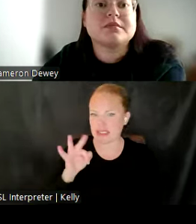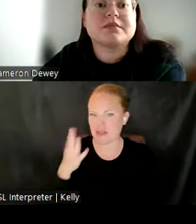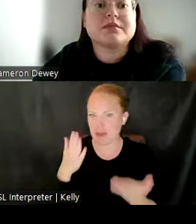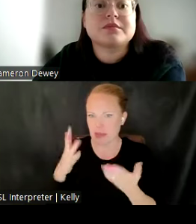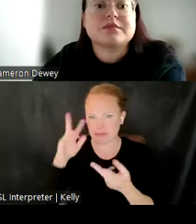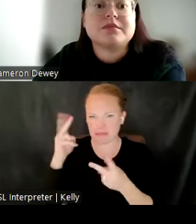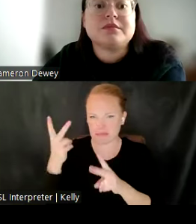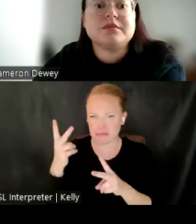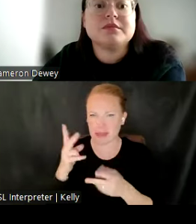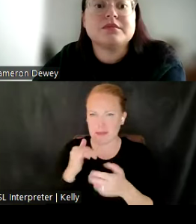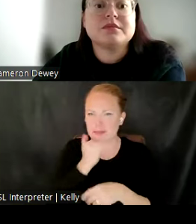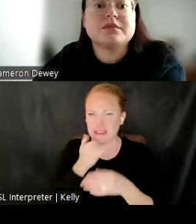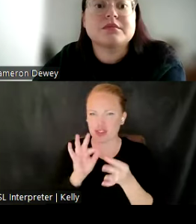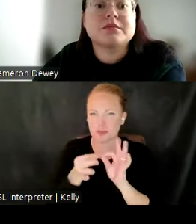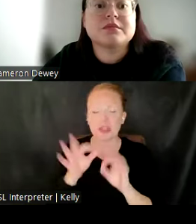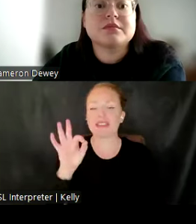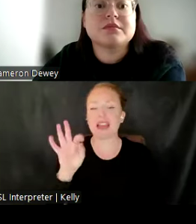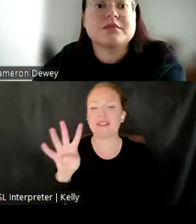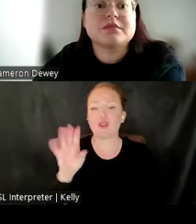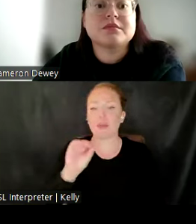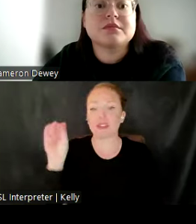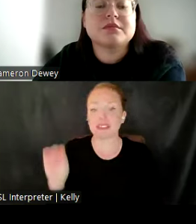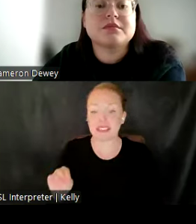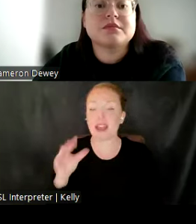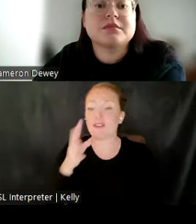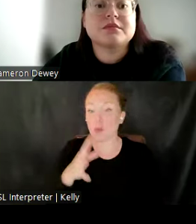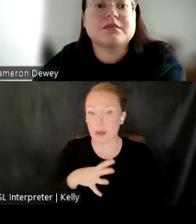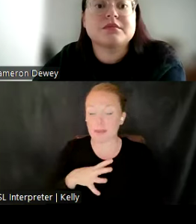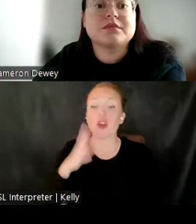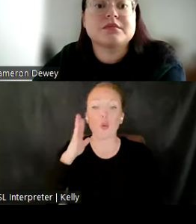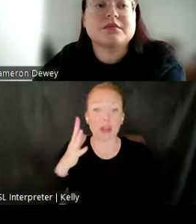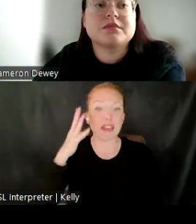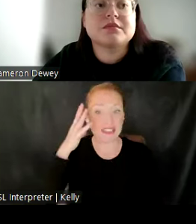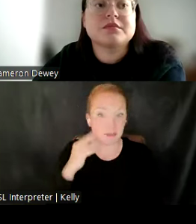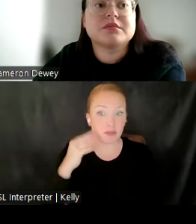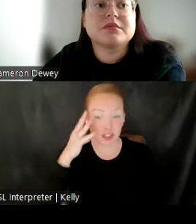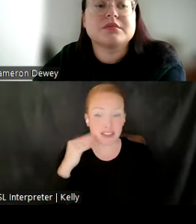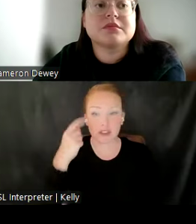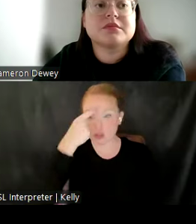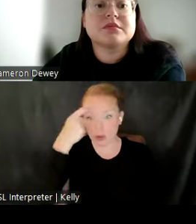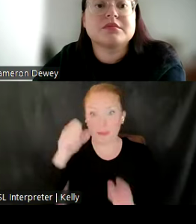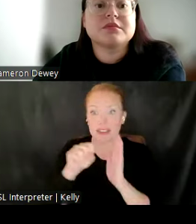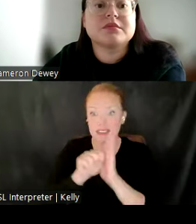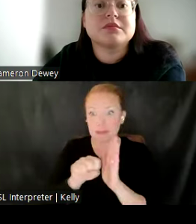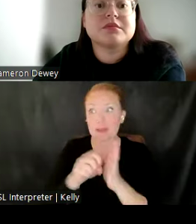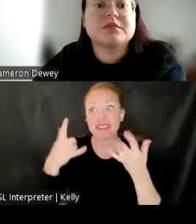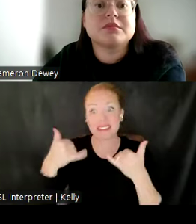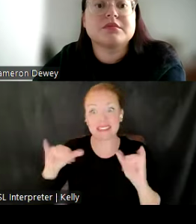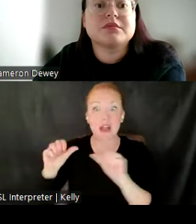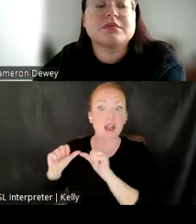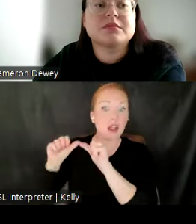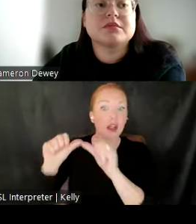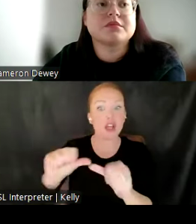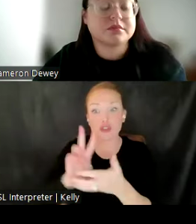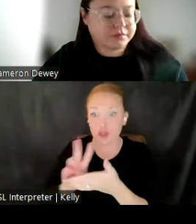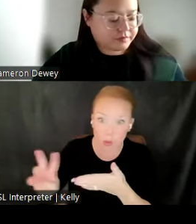the statistic was 94% of women experience trauma symptoms 2 weeks after an assault. So I think what that statistic